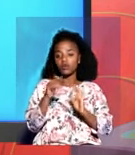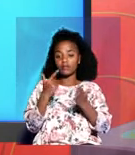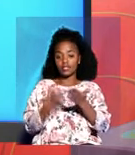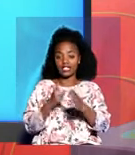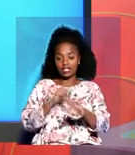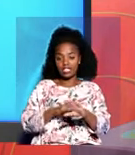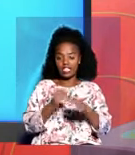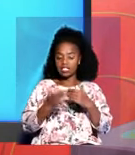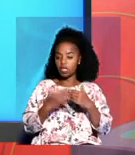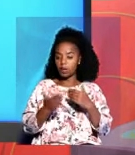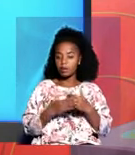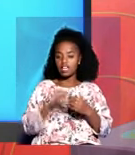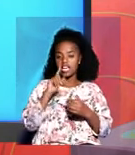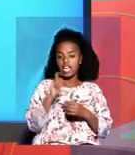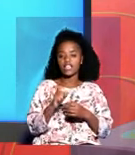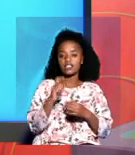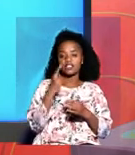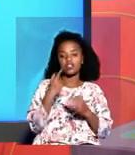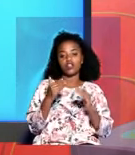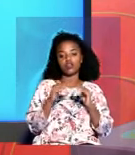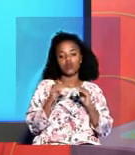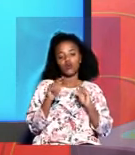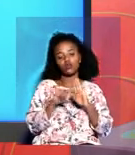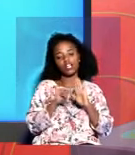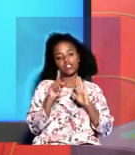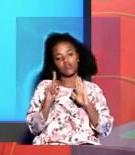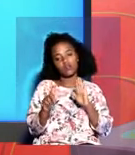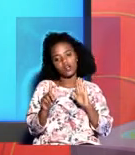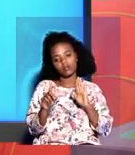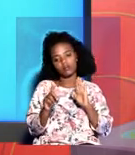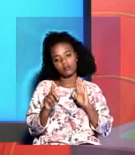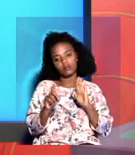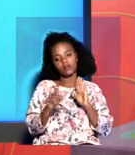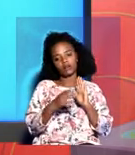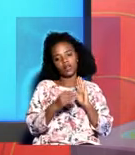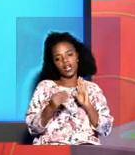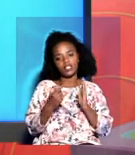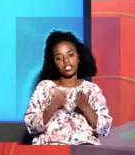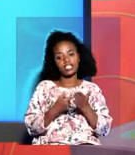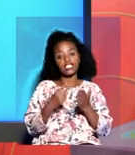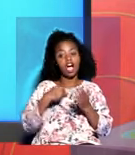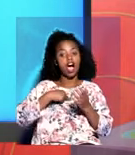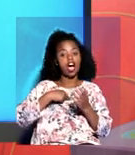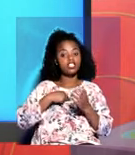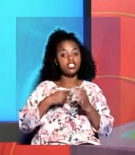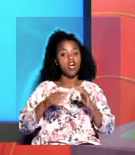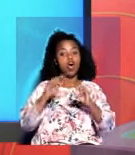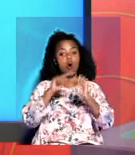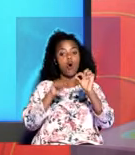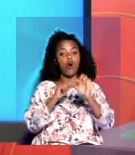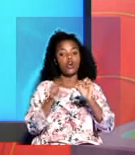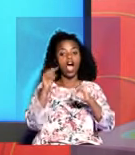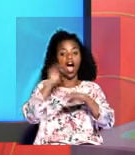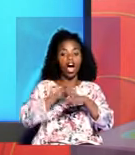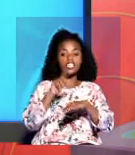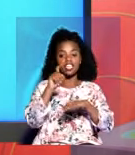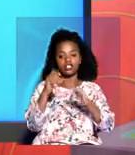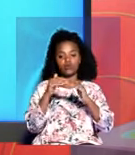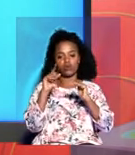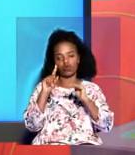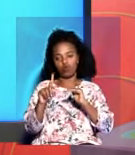is simply only x equal to negative 1. And it has a whole at x equals to 1 since it makes